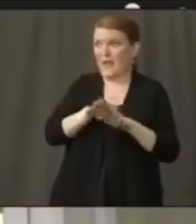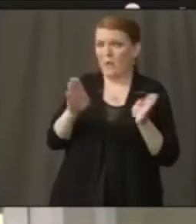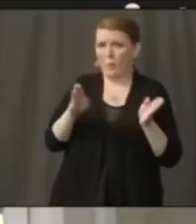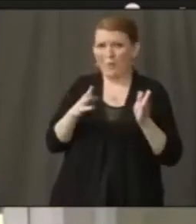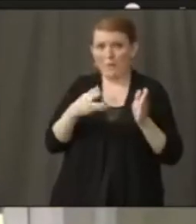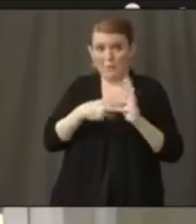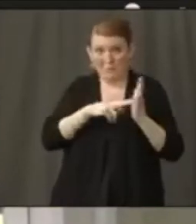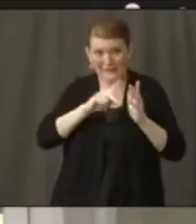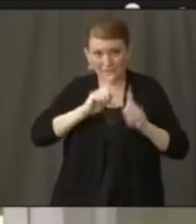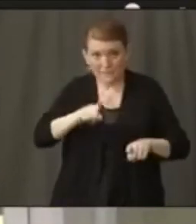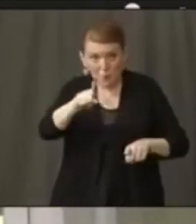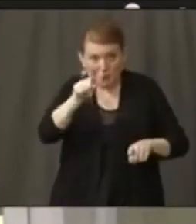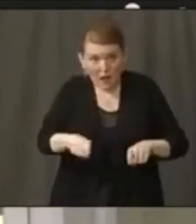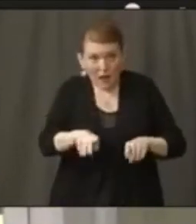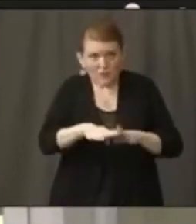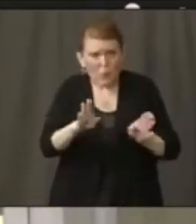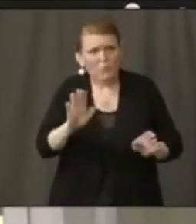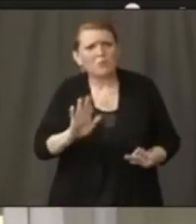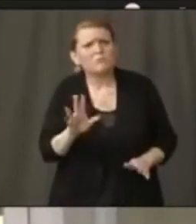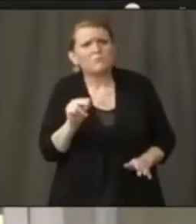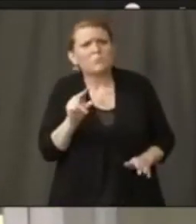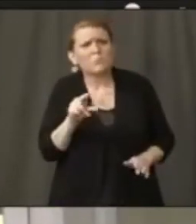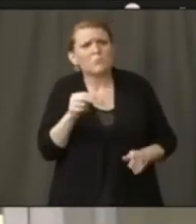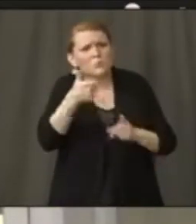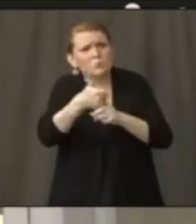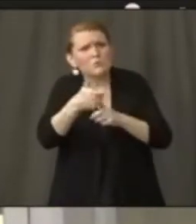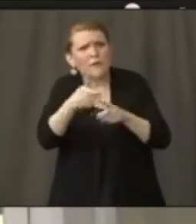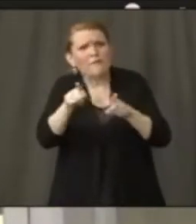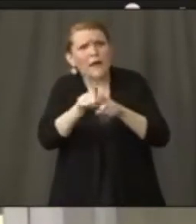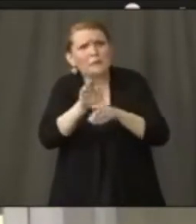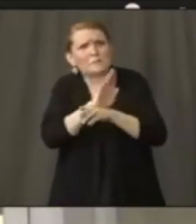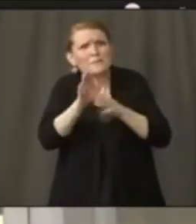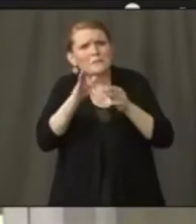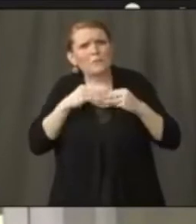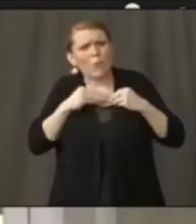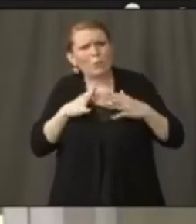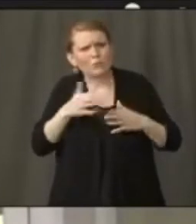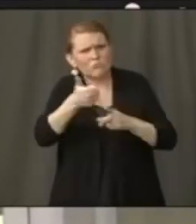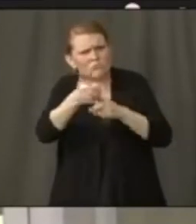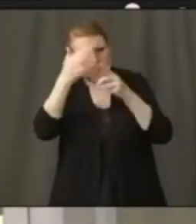all the plexiglass stuff and the protections and protecting our staff, as